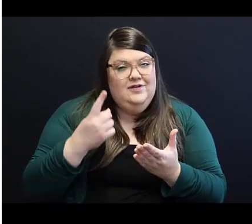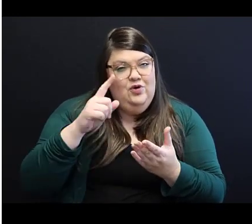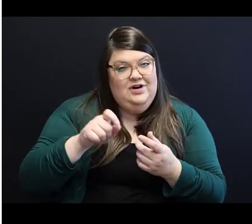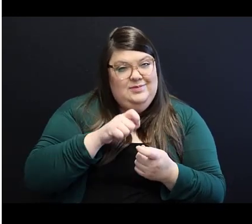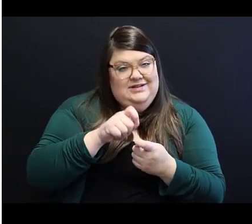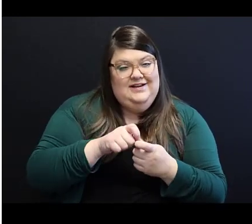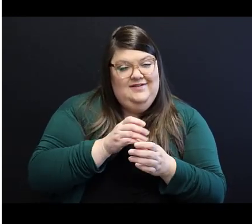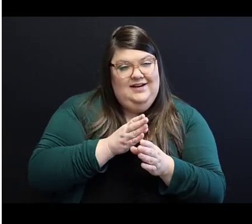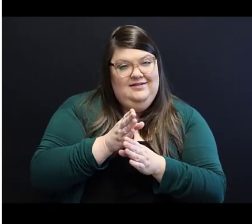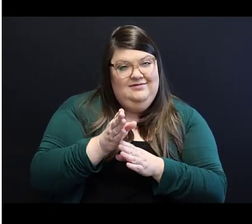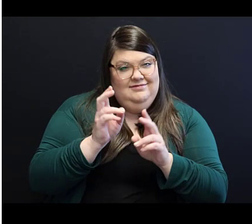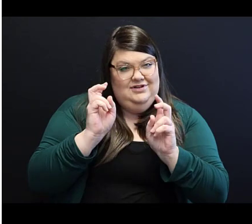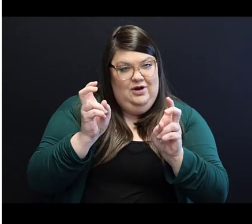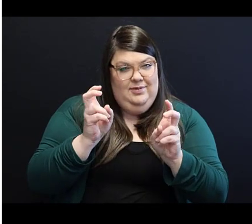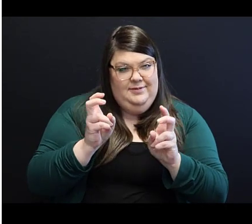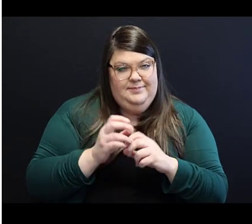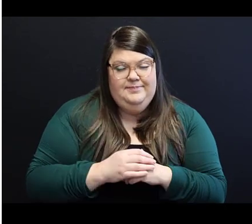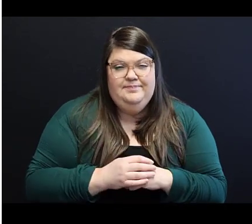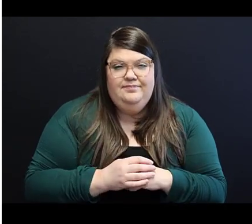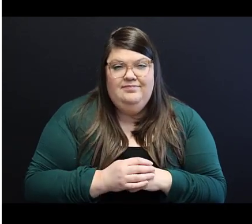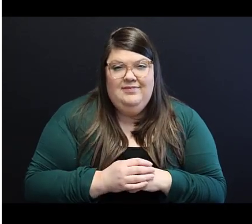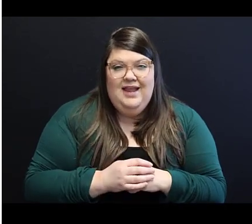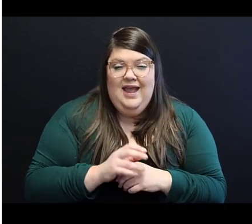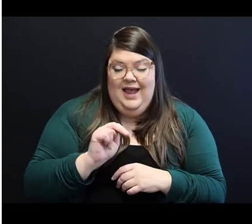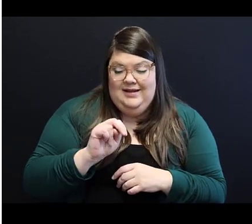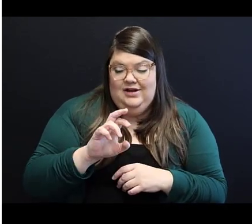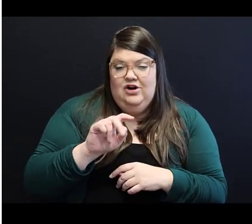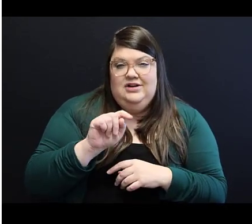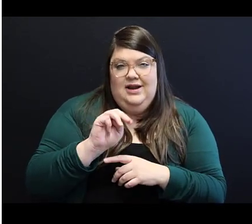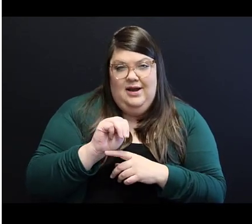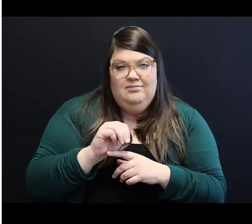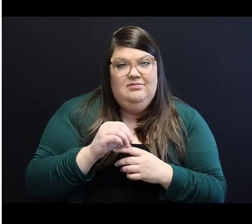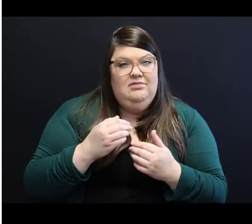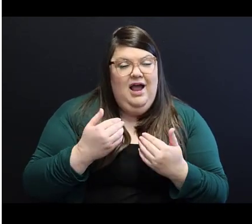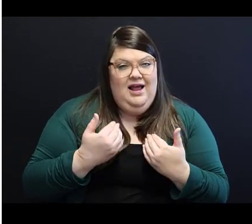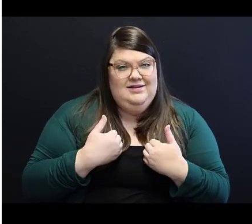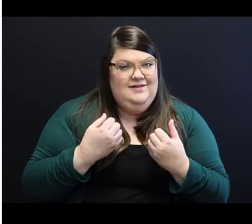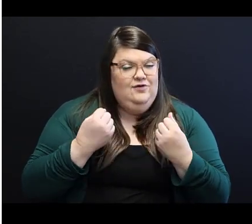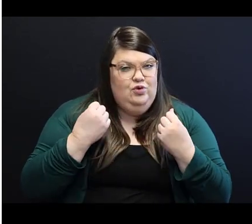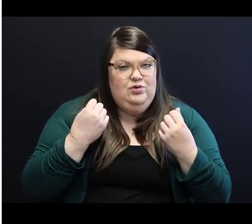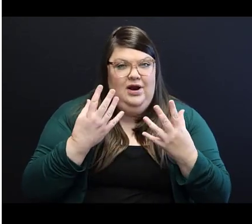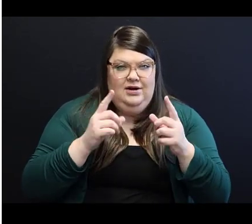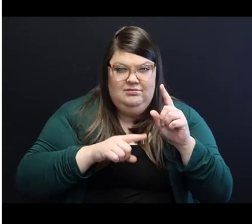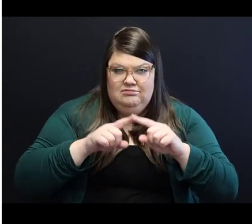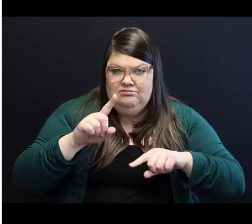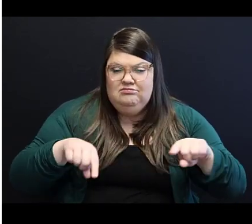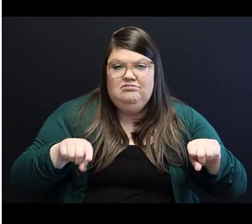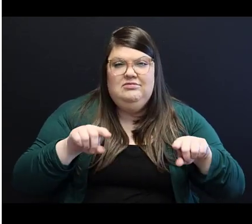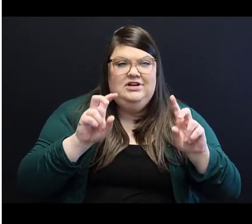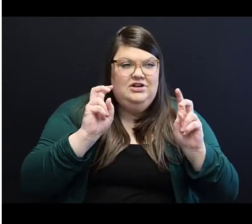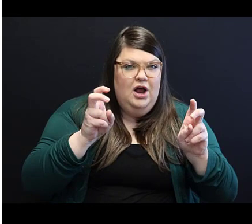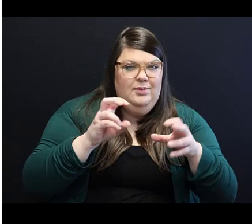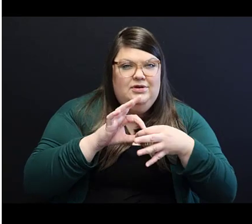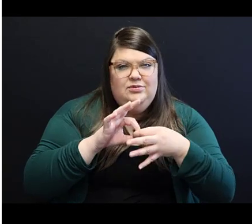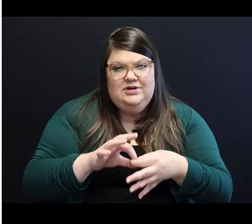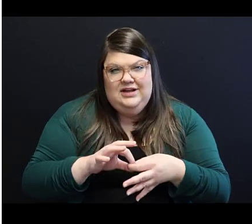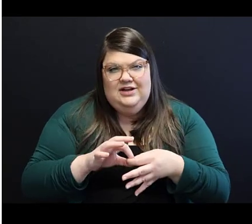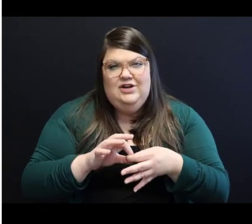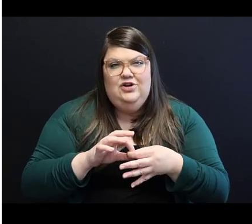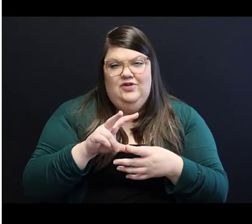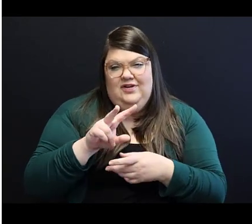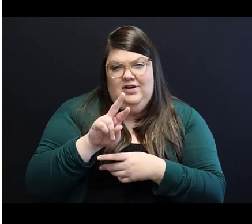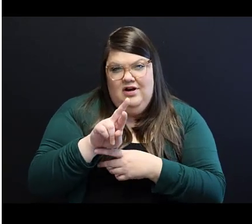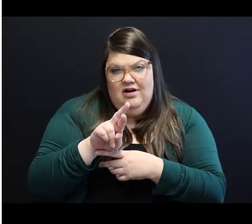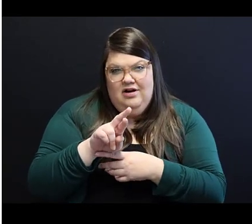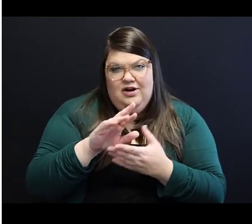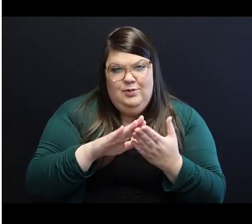area. The NCRTM offers a variety of curated lists on topics relevant to the vocational rehabilitation community